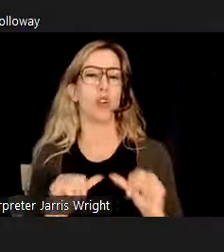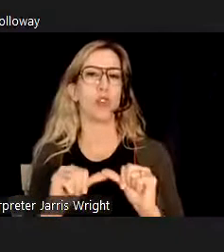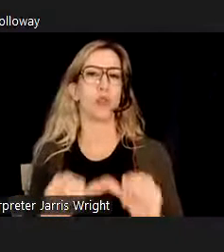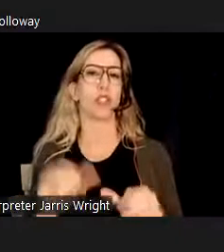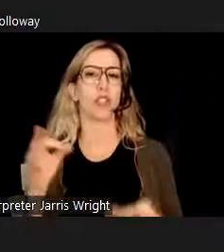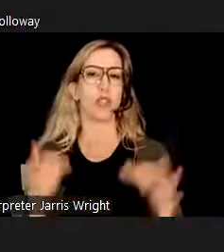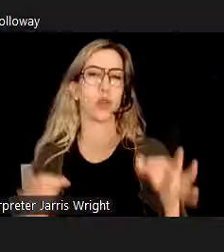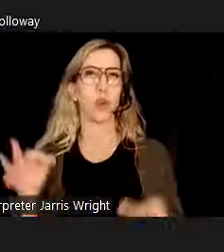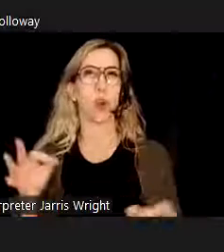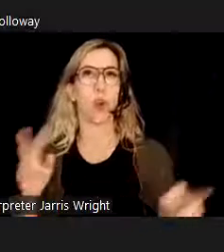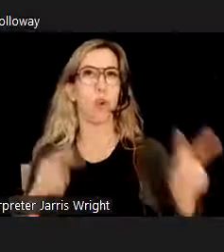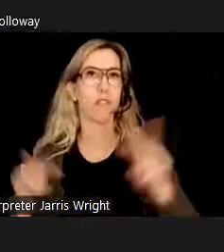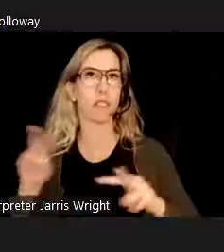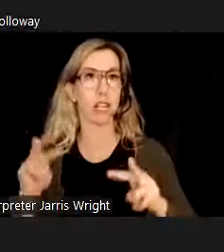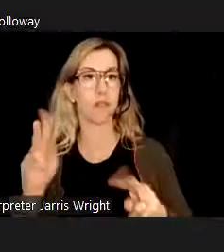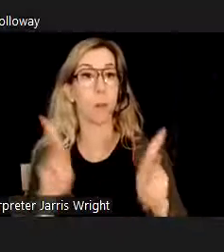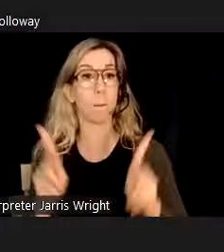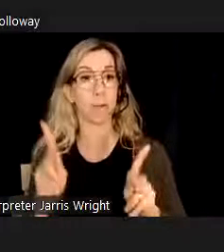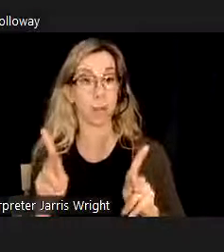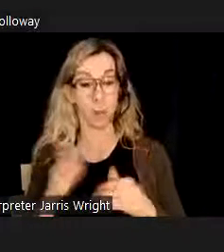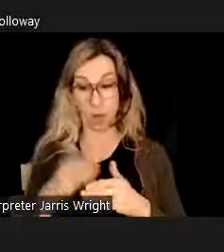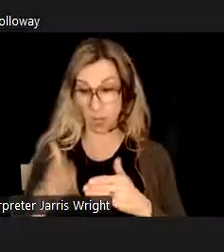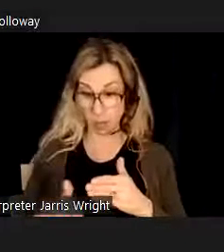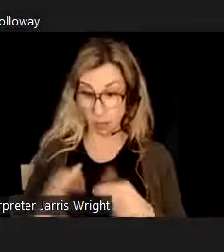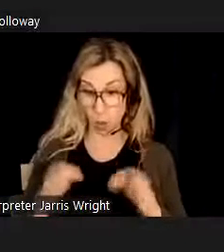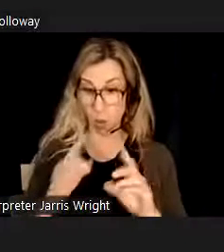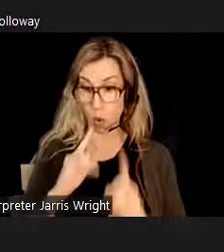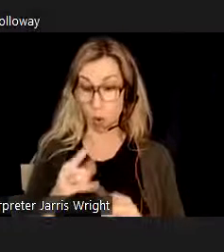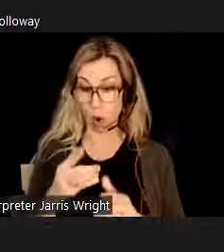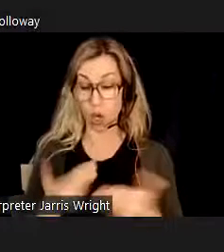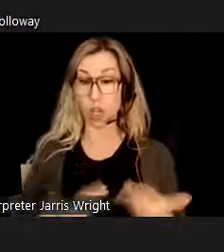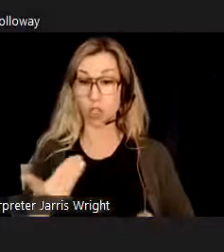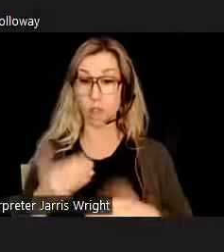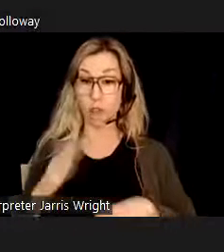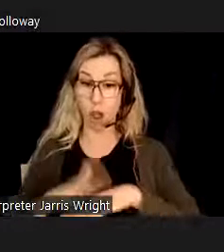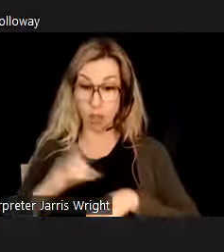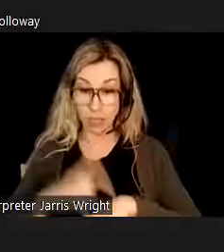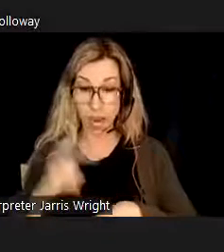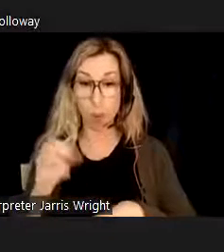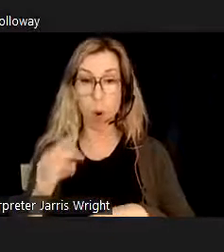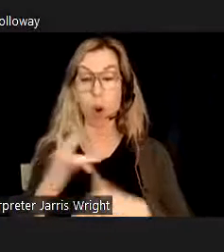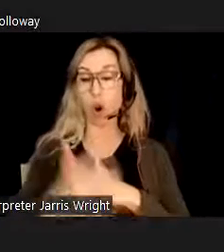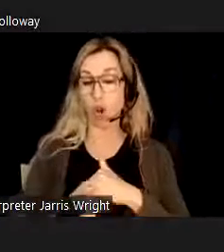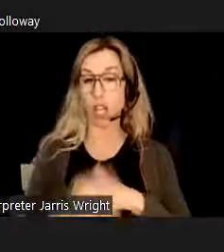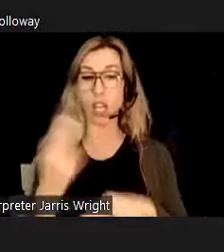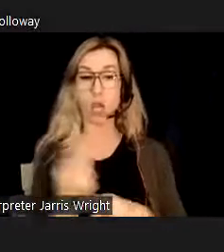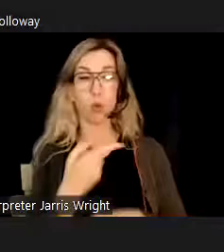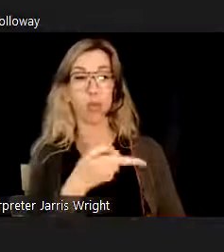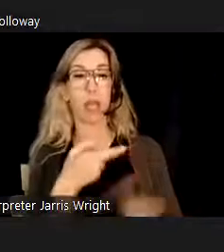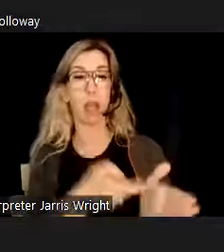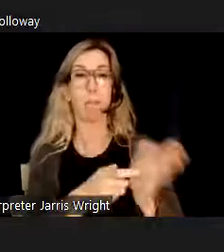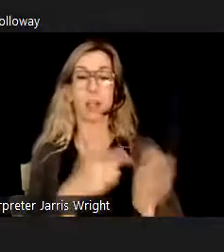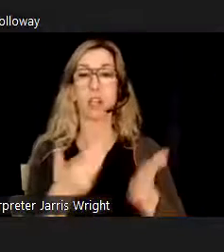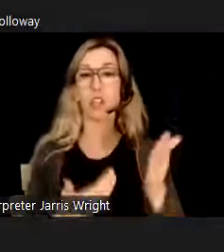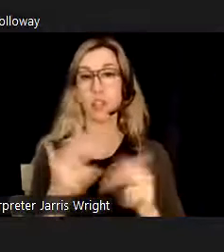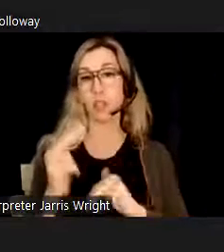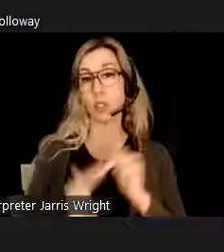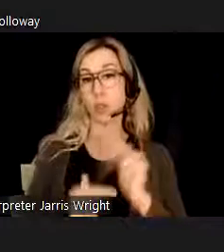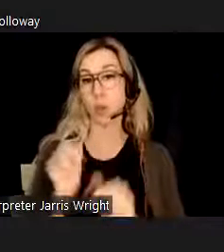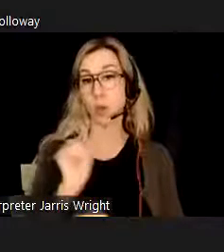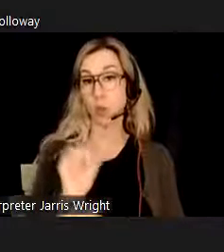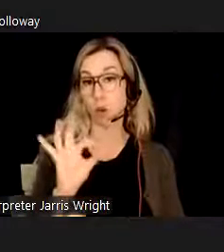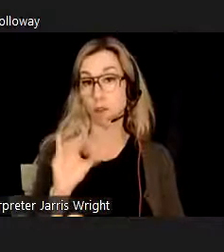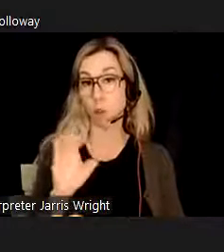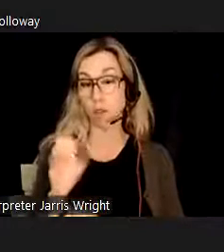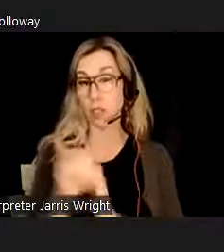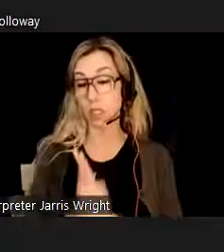People complete their court-ordered service on time or early, and they can use their mandated service to build workforce skills.